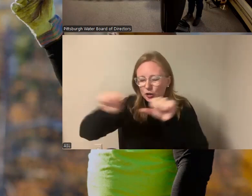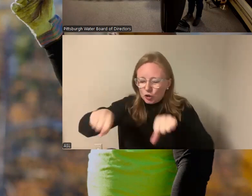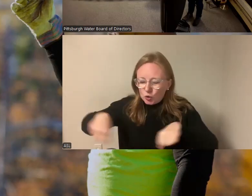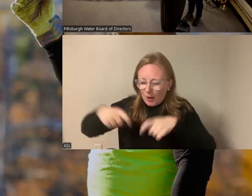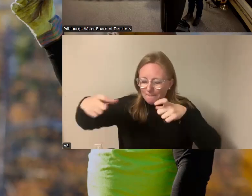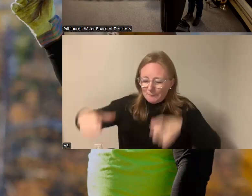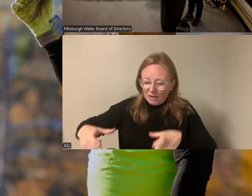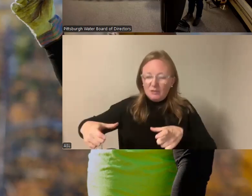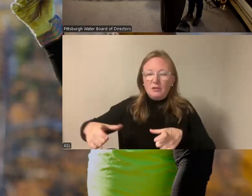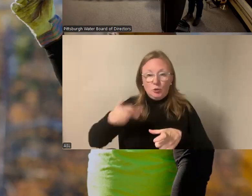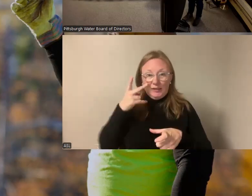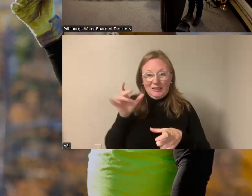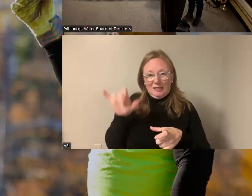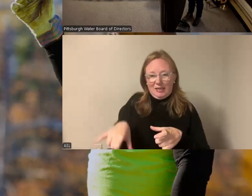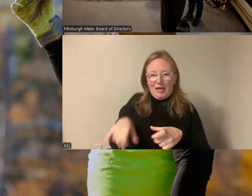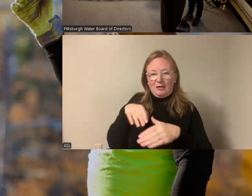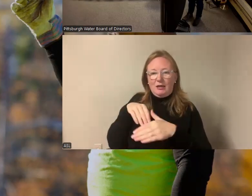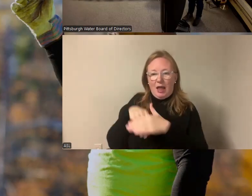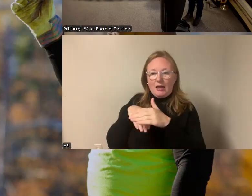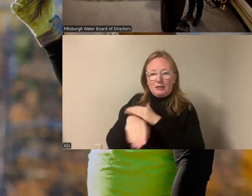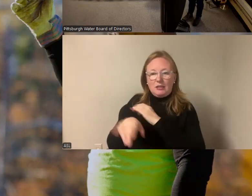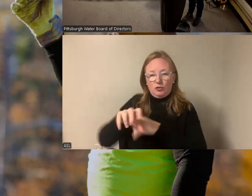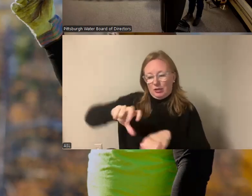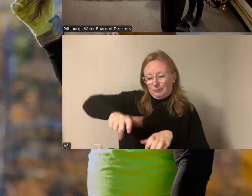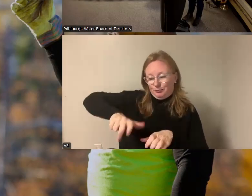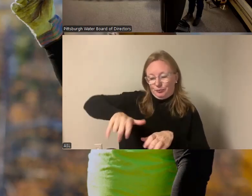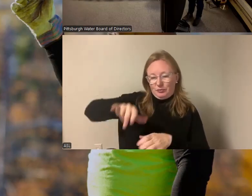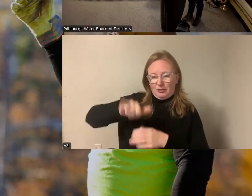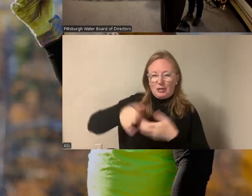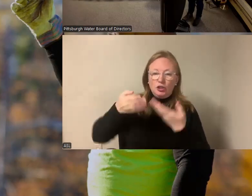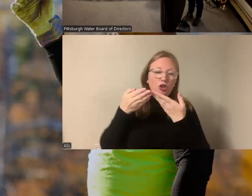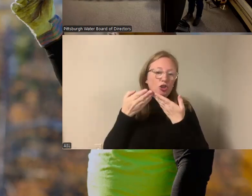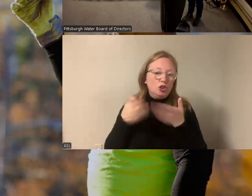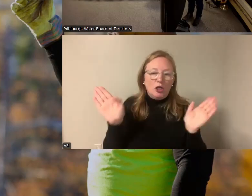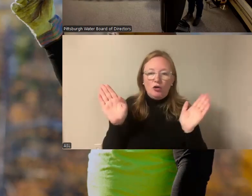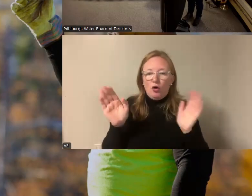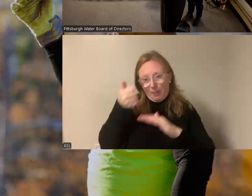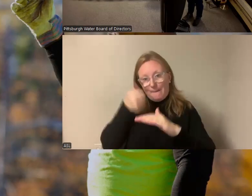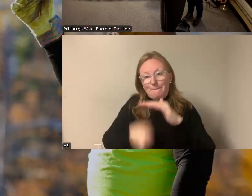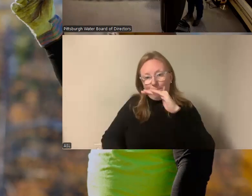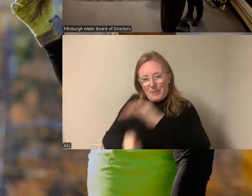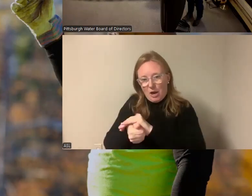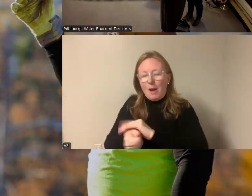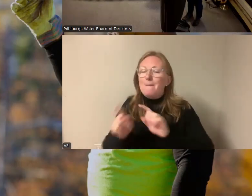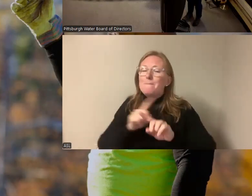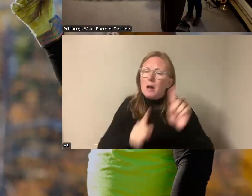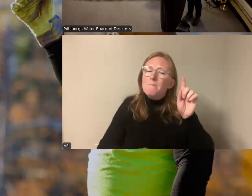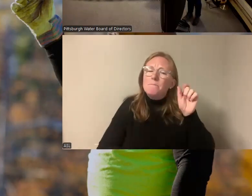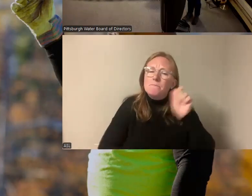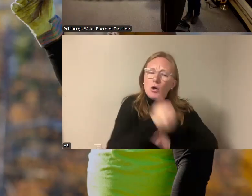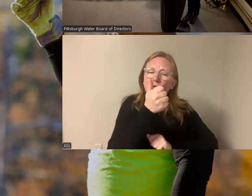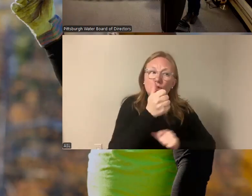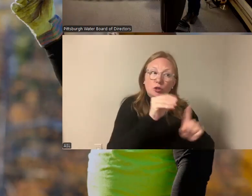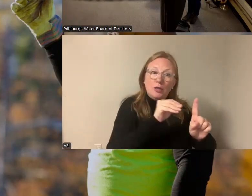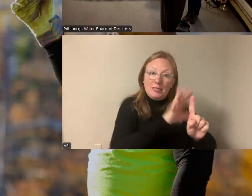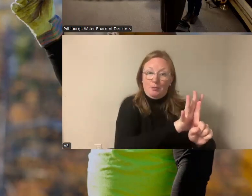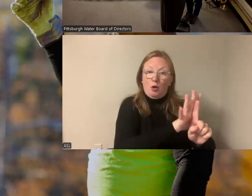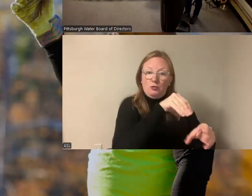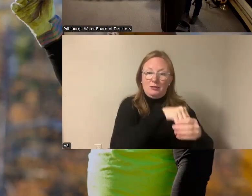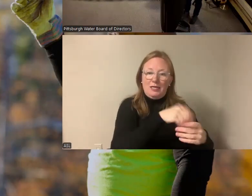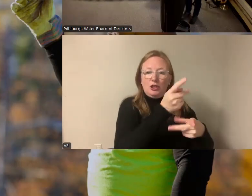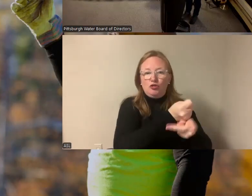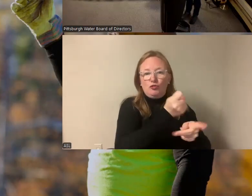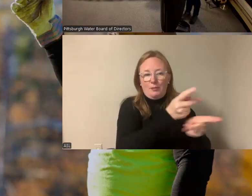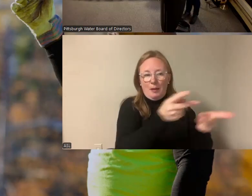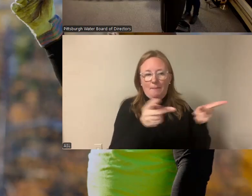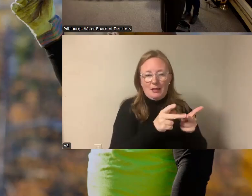which allows the access to the top of that nut. But in general, they're buried, although we have a lot of them that are exposed at our treatment plant themselves. Some of